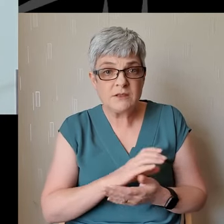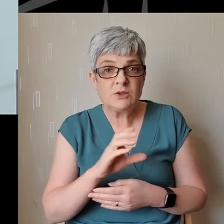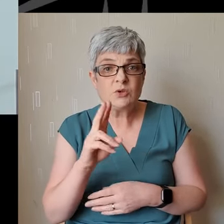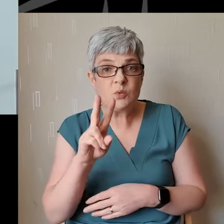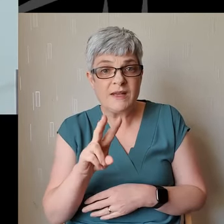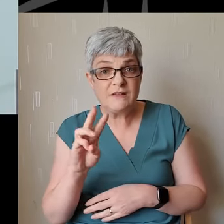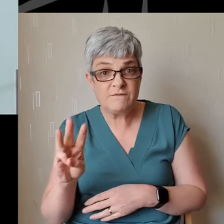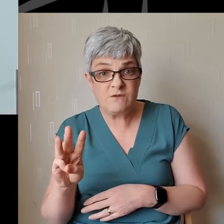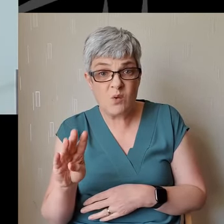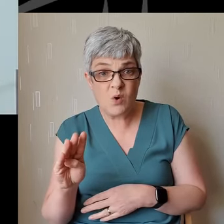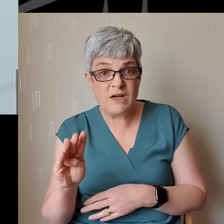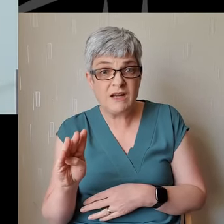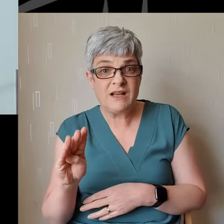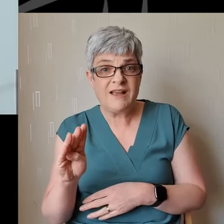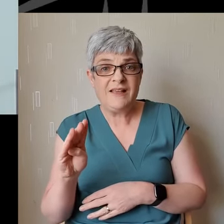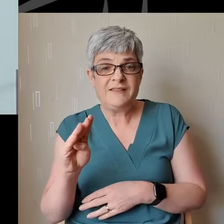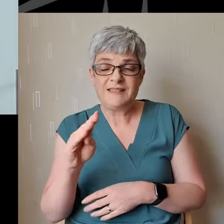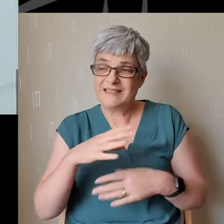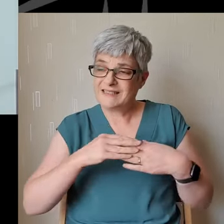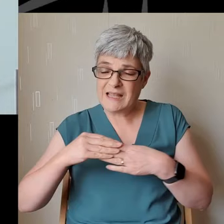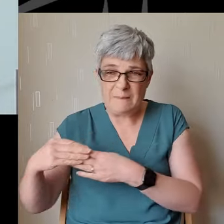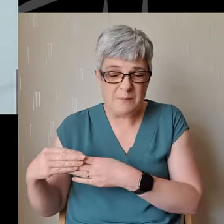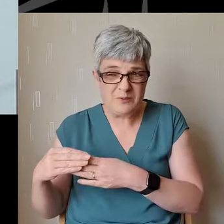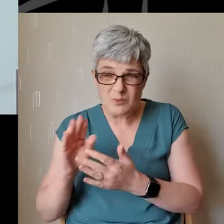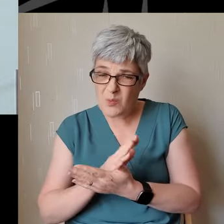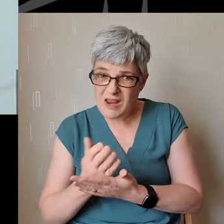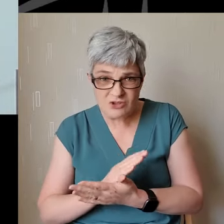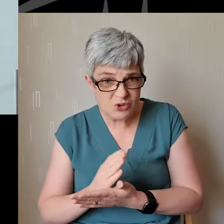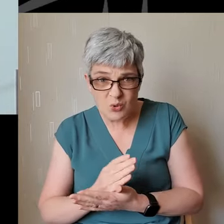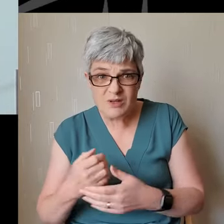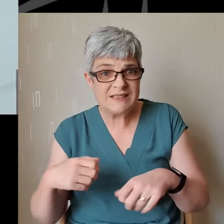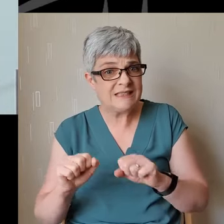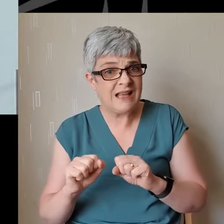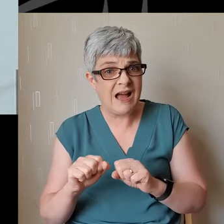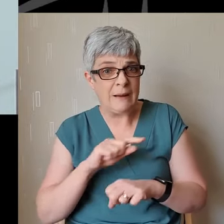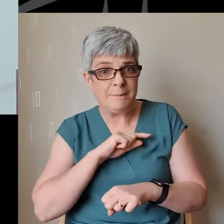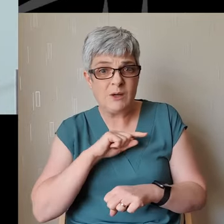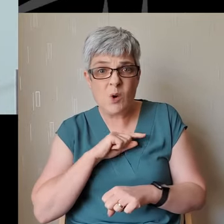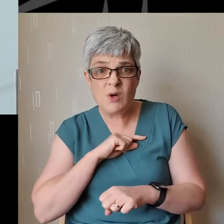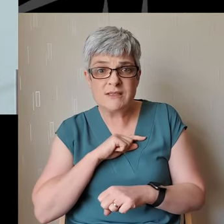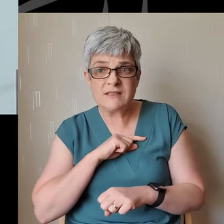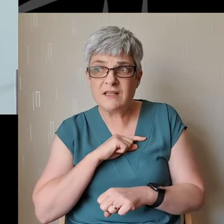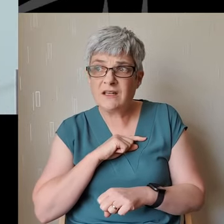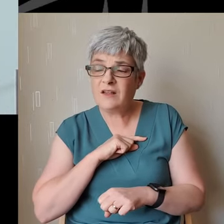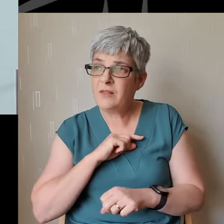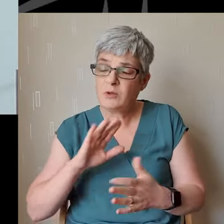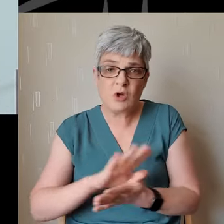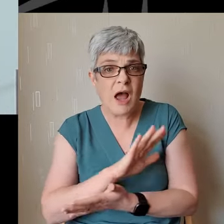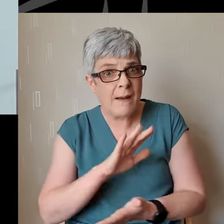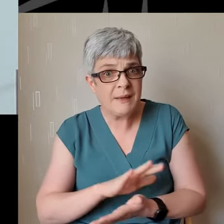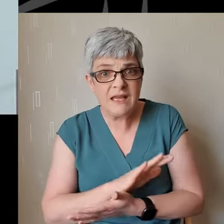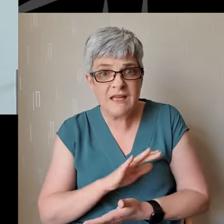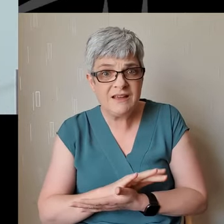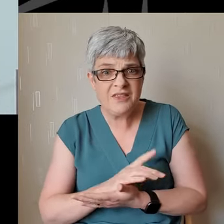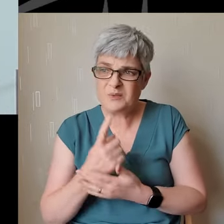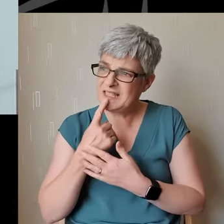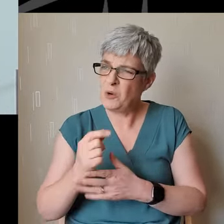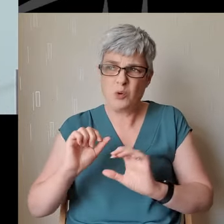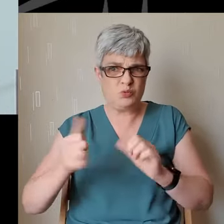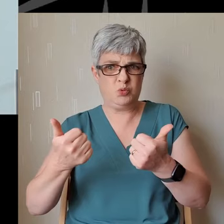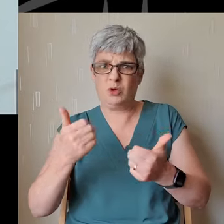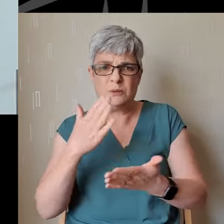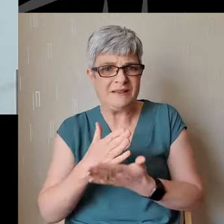disciples weren't very sure at first if they could believe Jesus because of joy. They were saying, this is too good to be true.